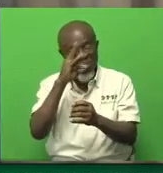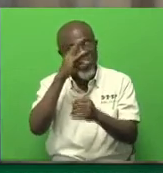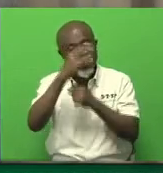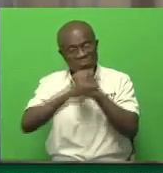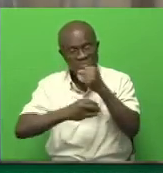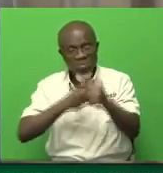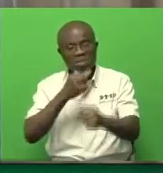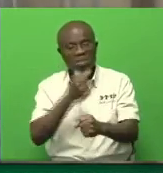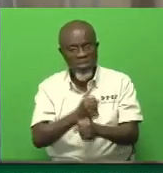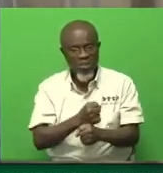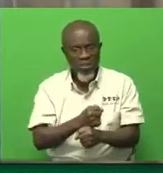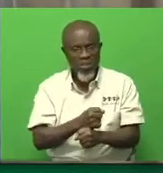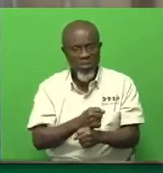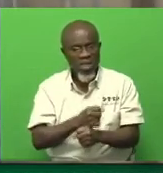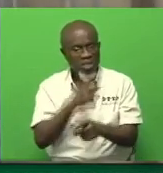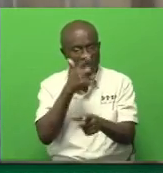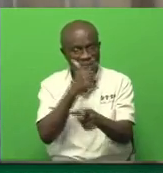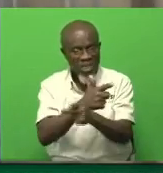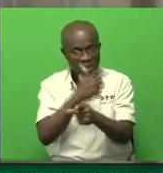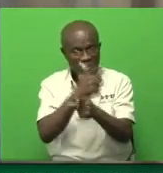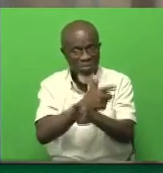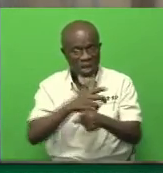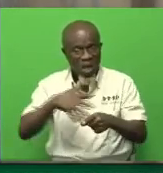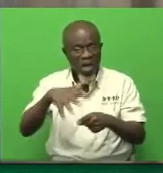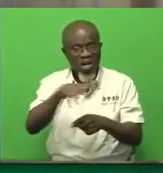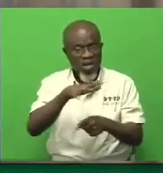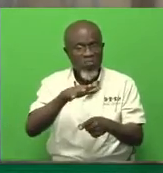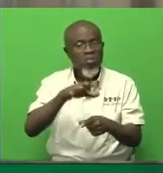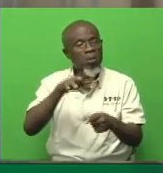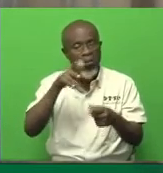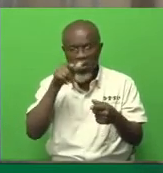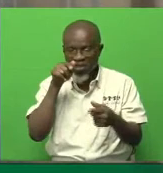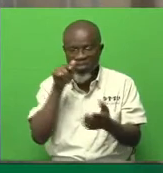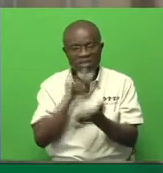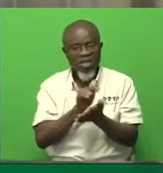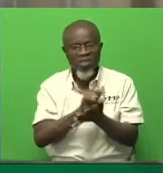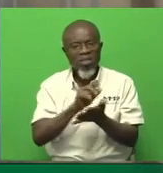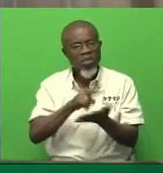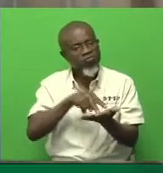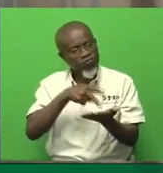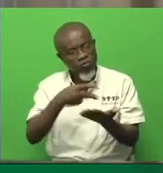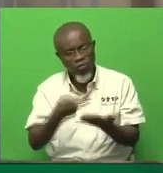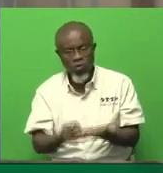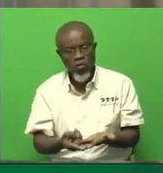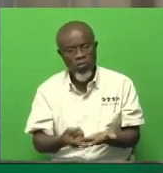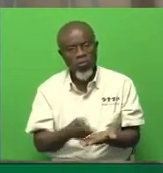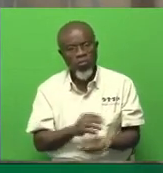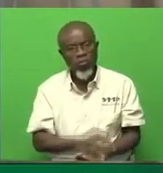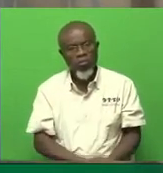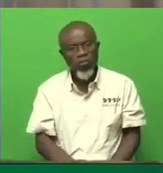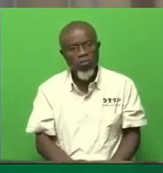is the fact that the labor force is also falling Madam speaker